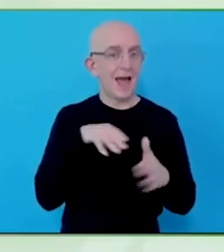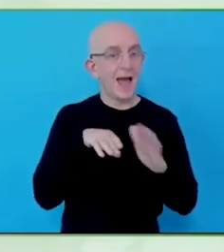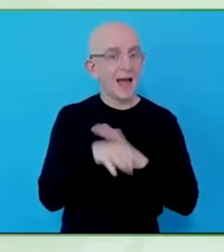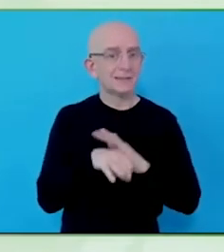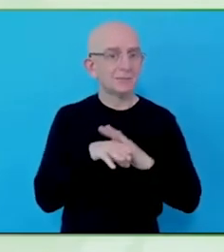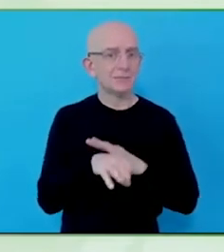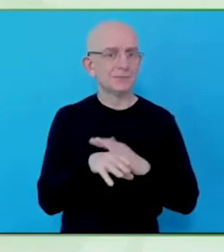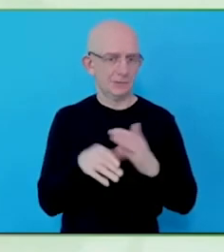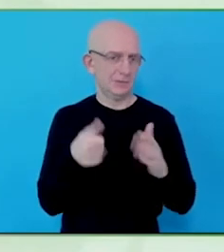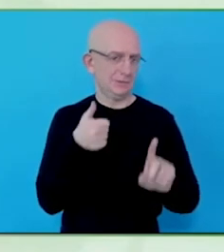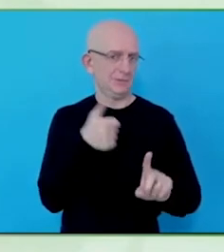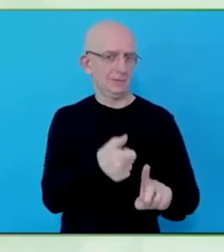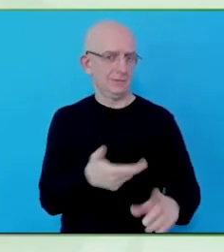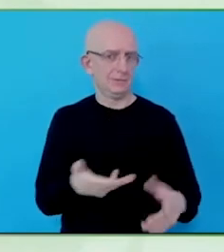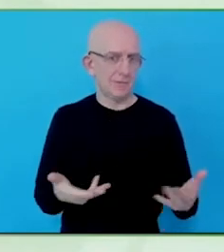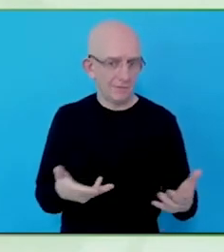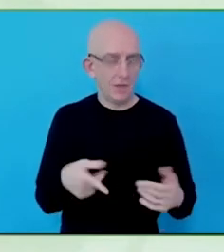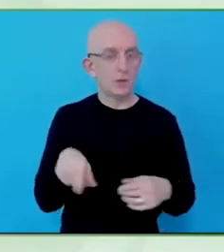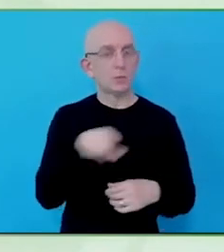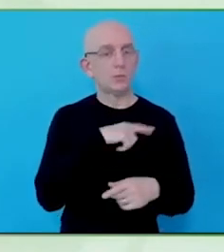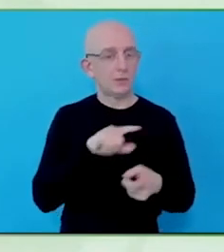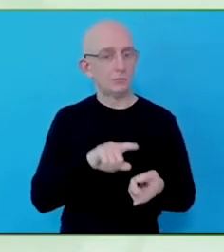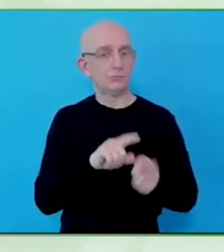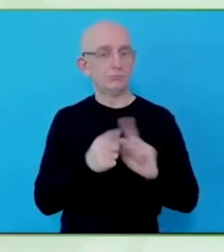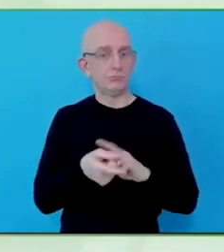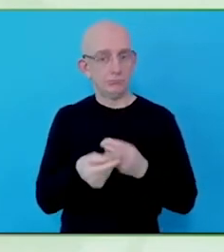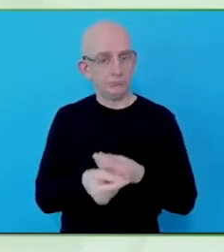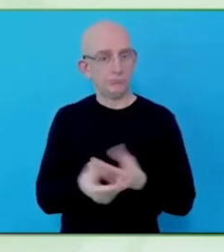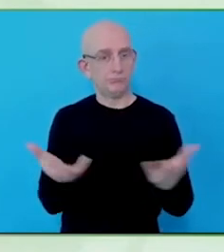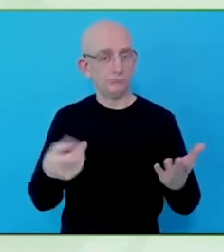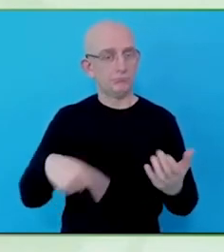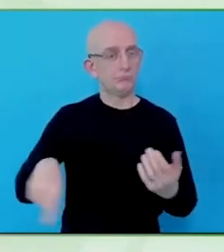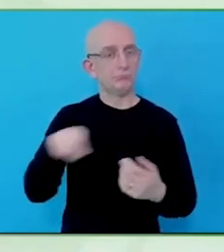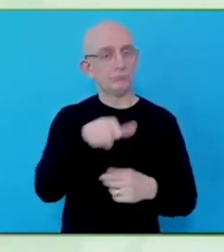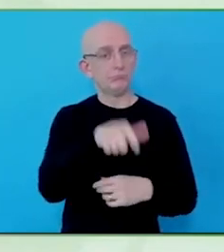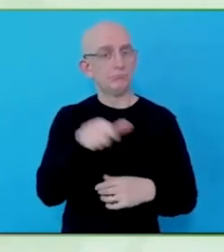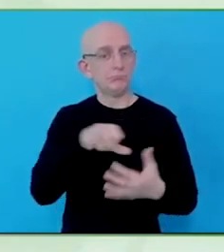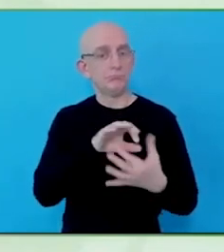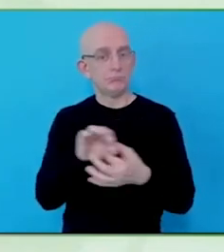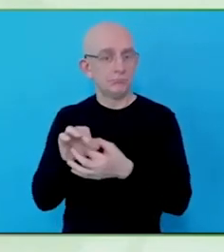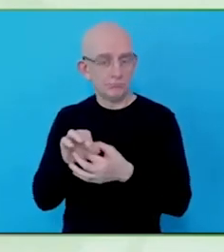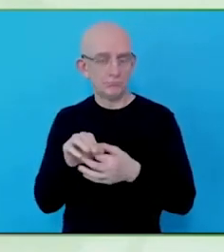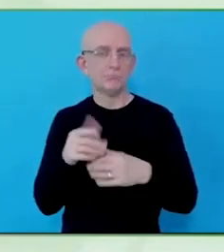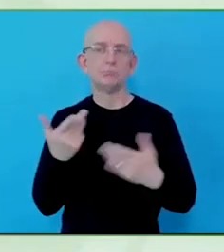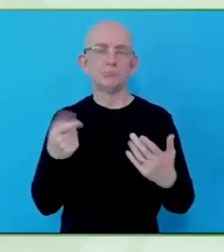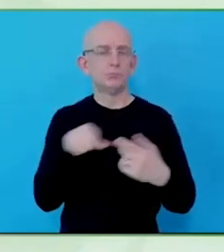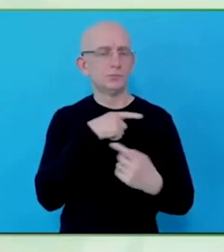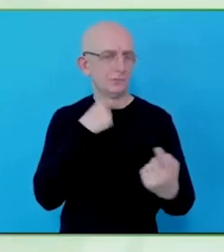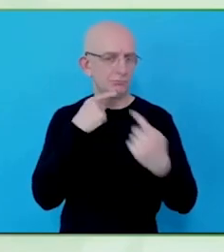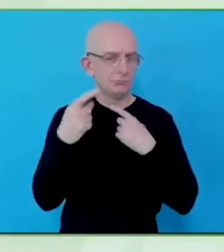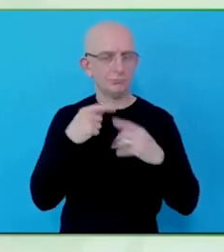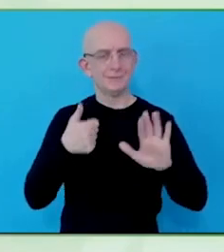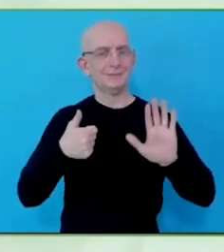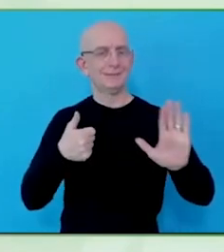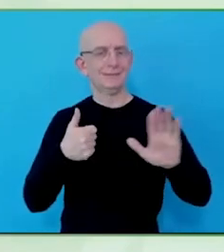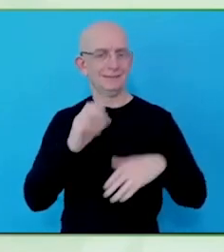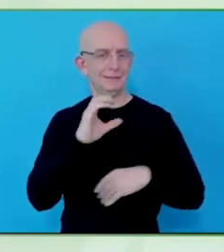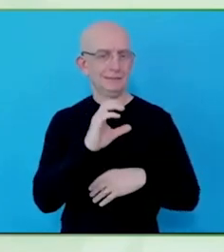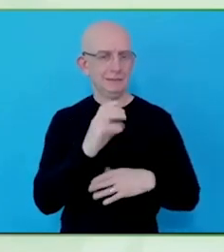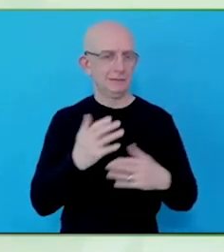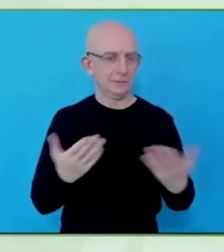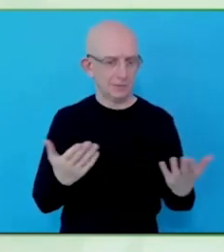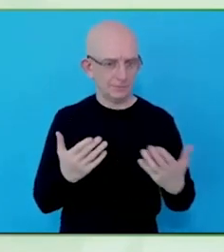increased traffic and sales that the company experiences, as well as more positive sentiment from its customer